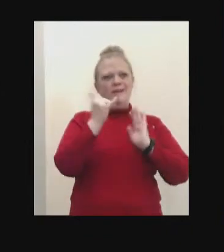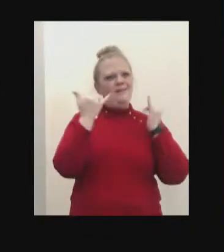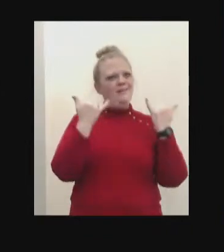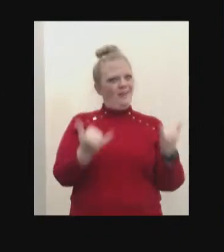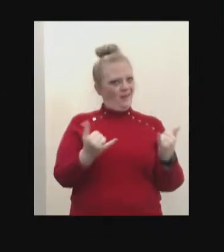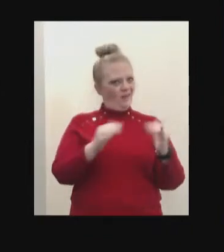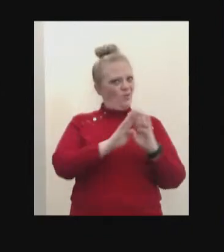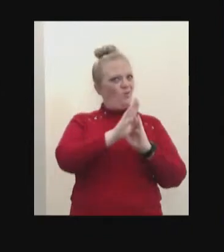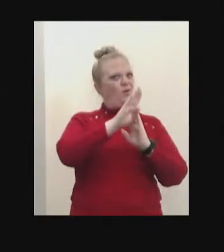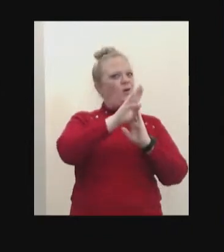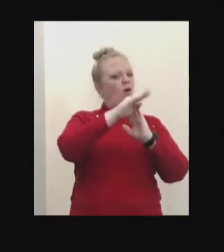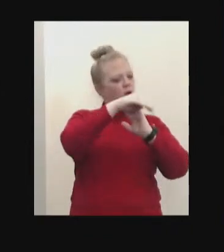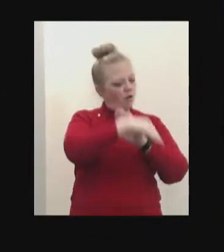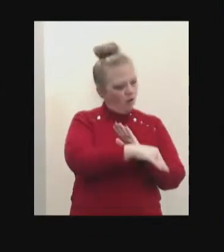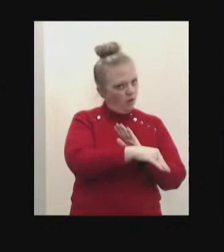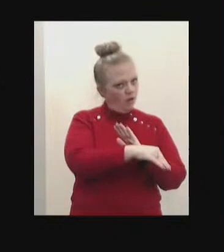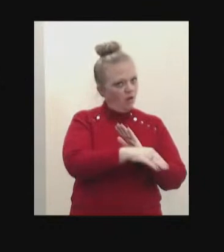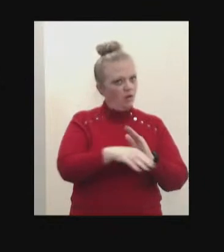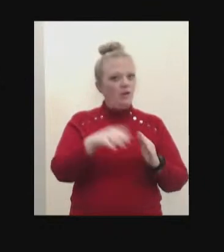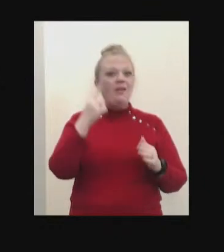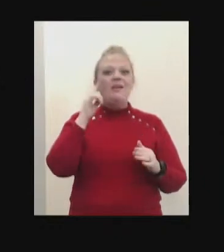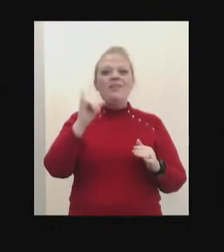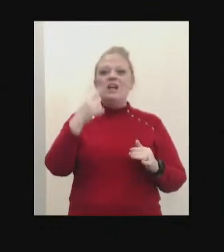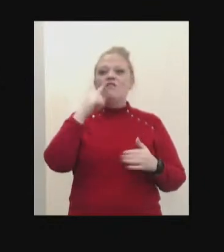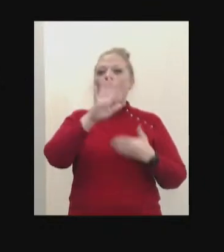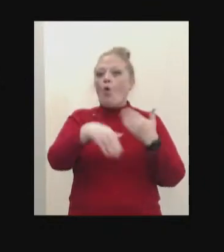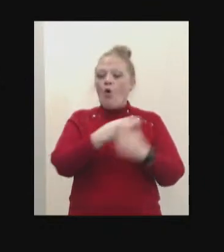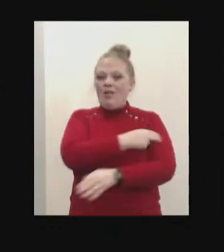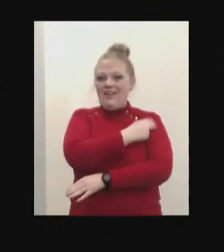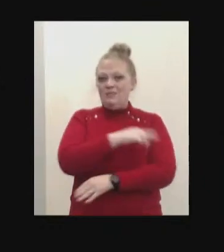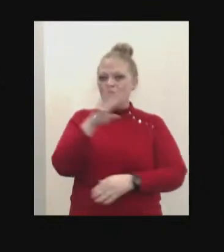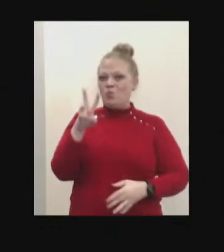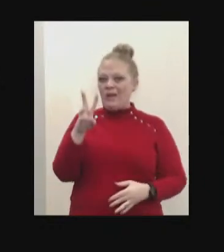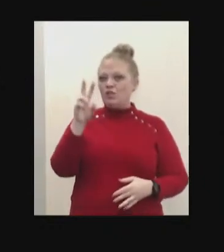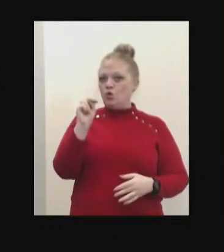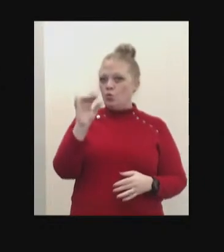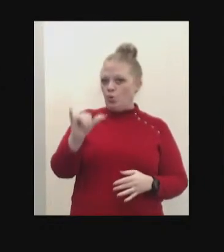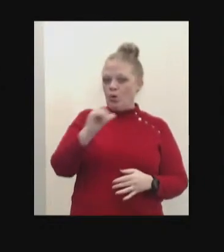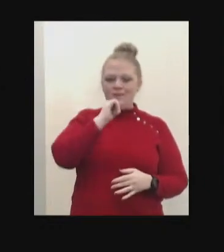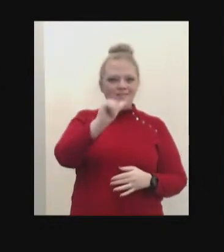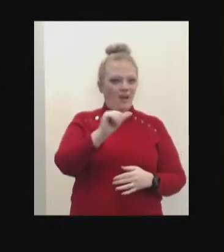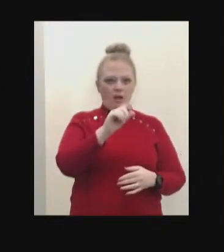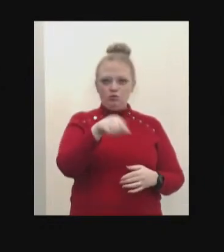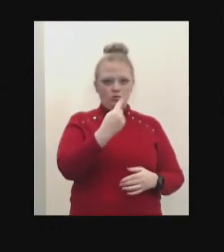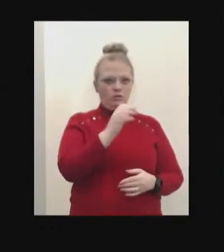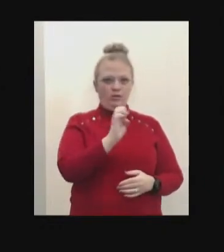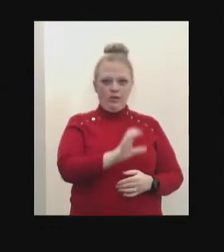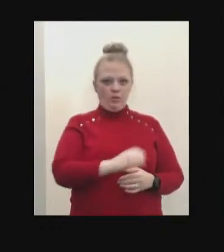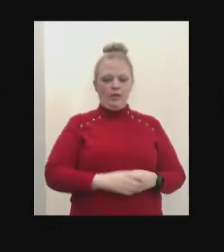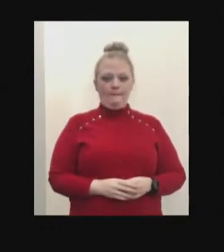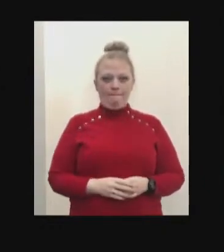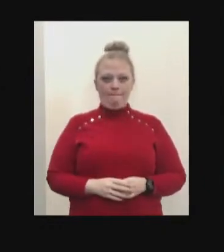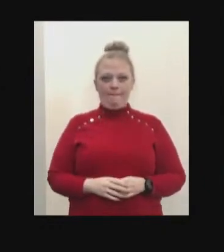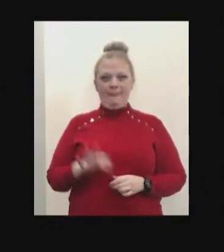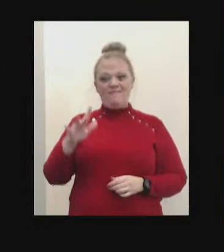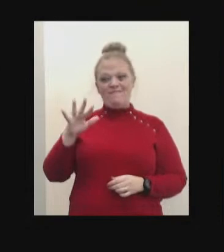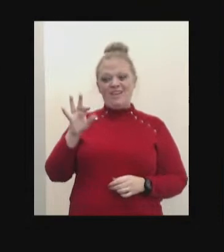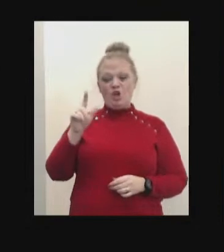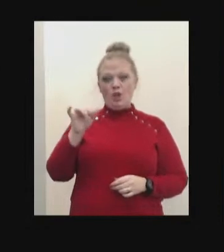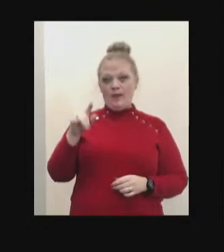good. This is all hospitals in Western New York. This is not just Erie County, but these are all hospitals in Western New York. Finger Lakes